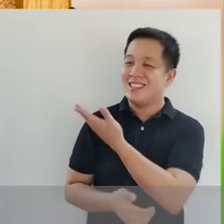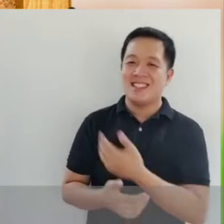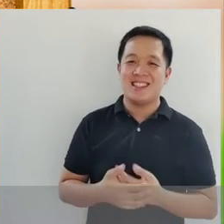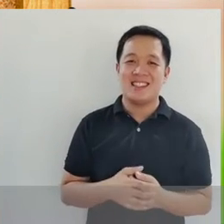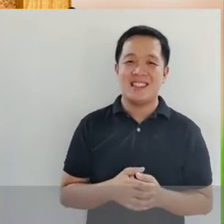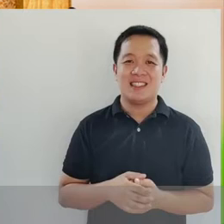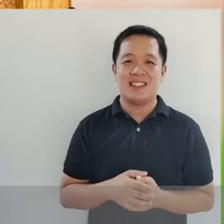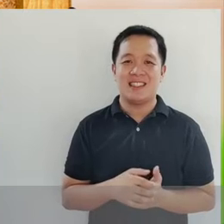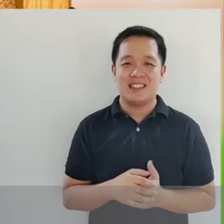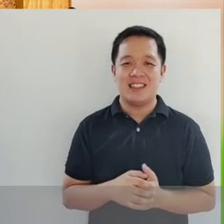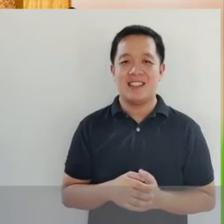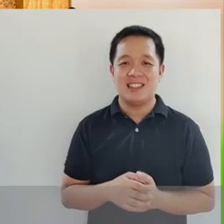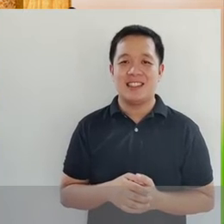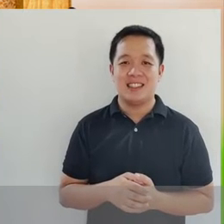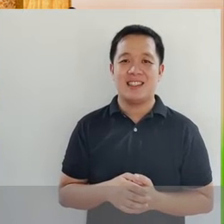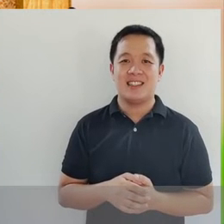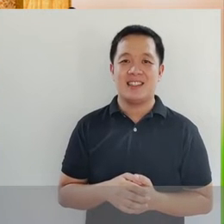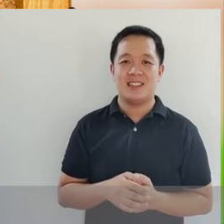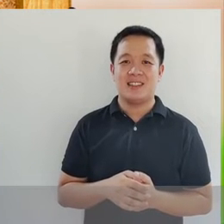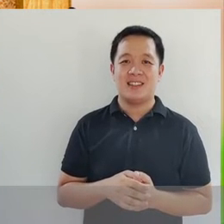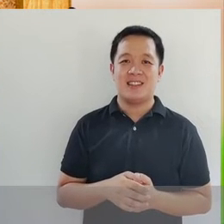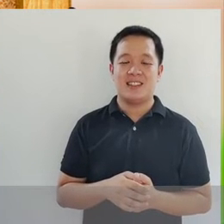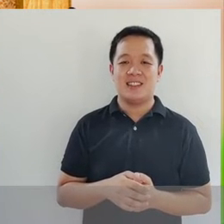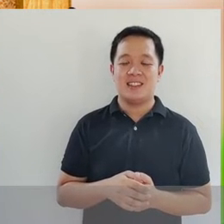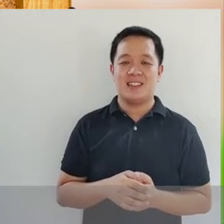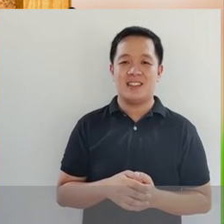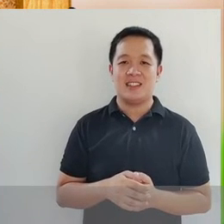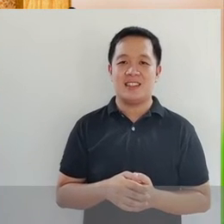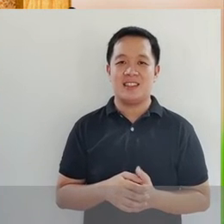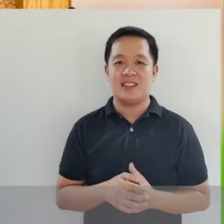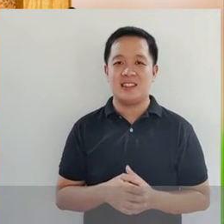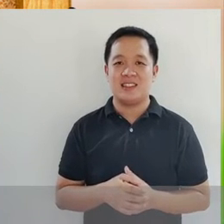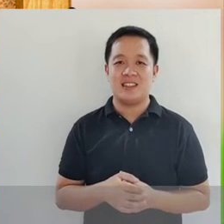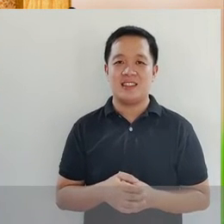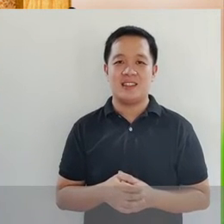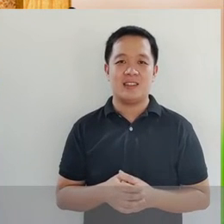This one is a shell.